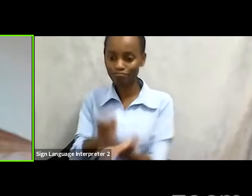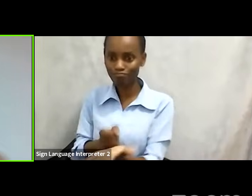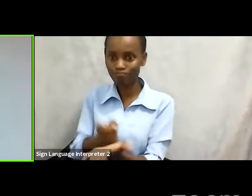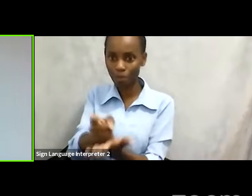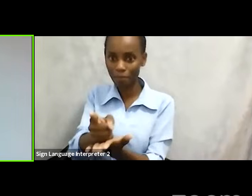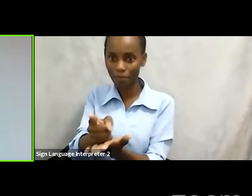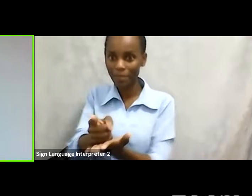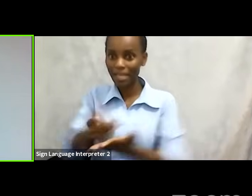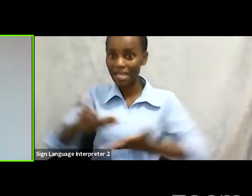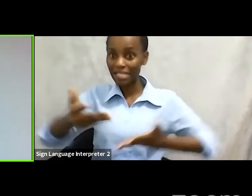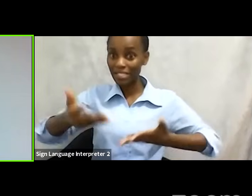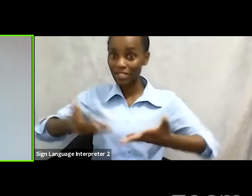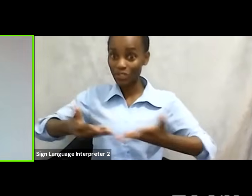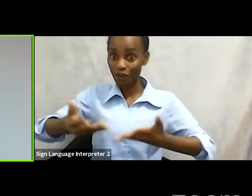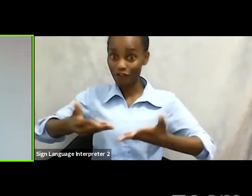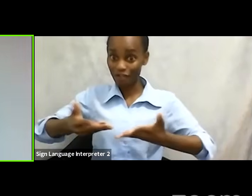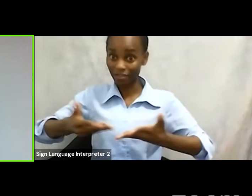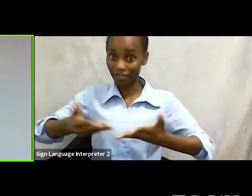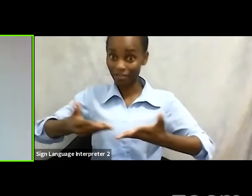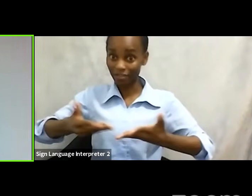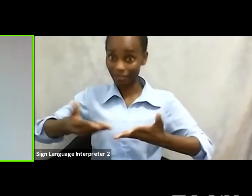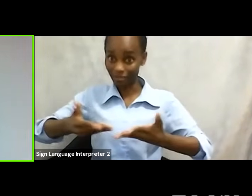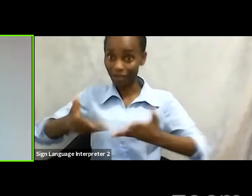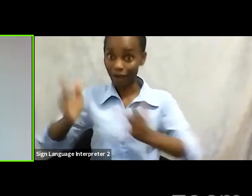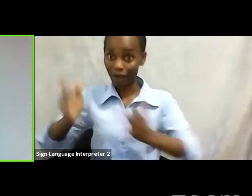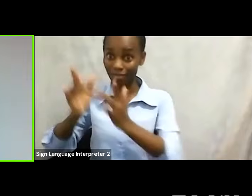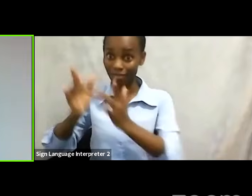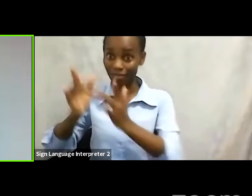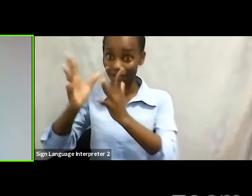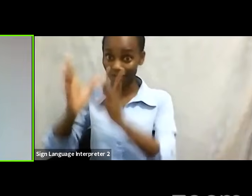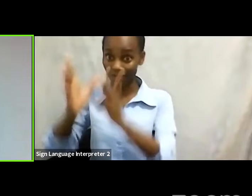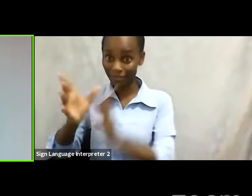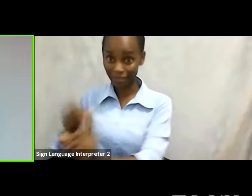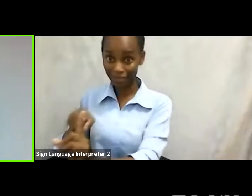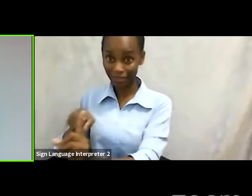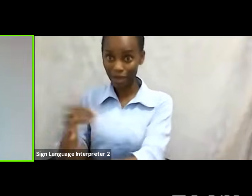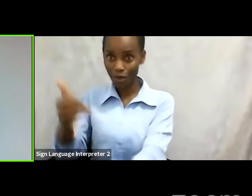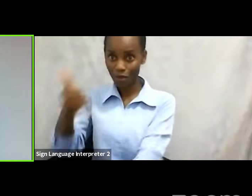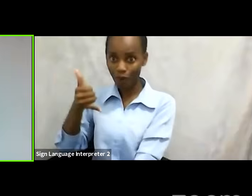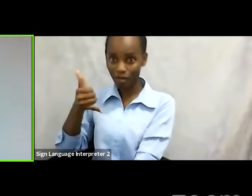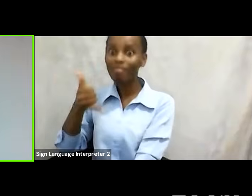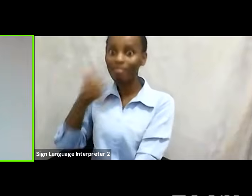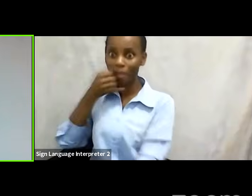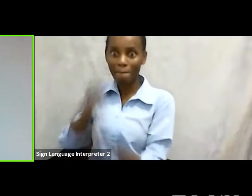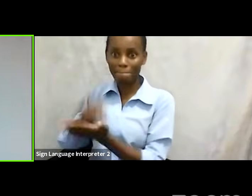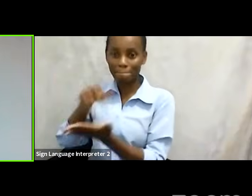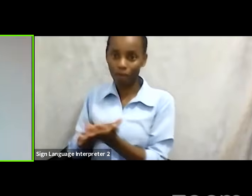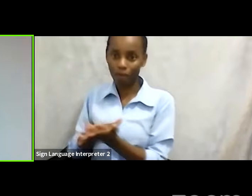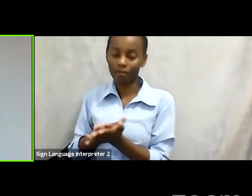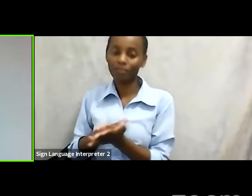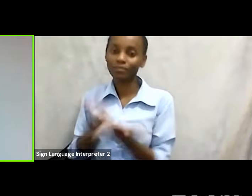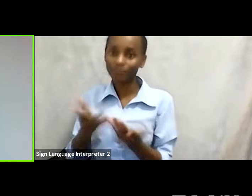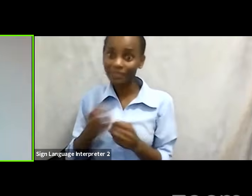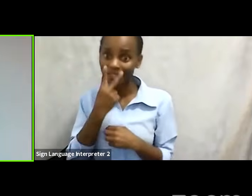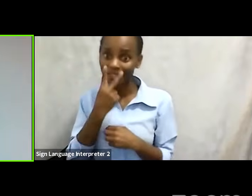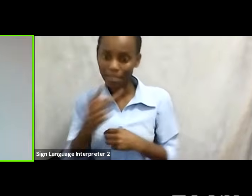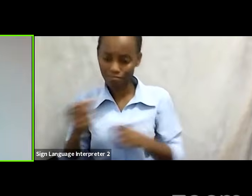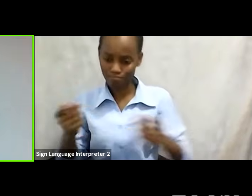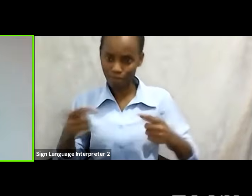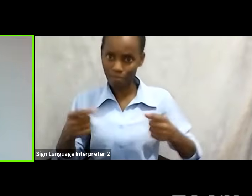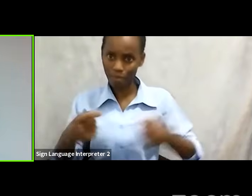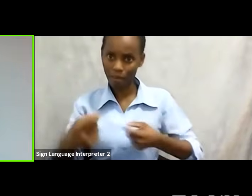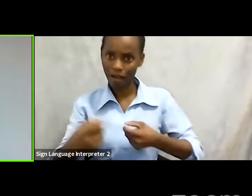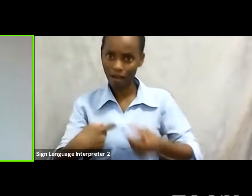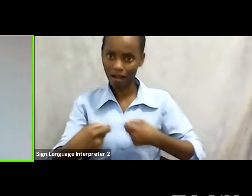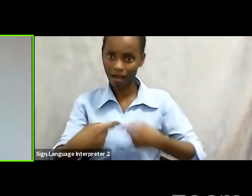calls you, books an appointment for you. And I can see the questions are coming through.